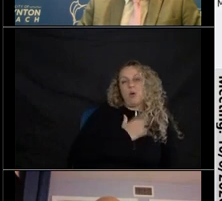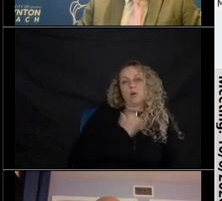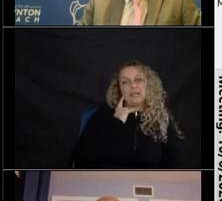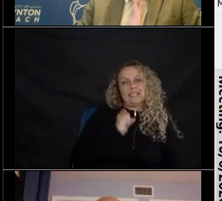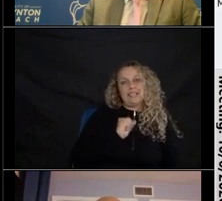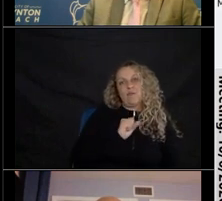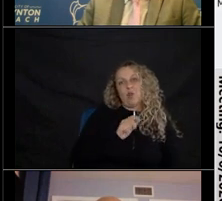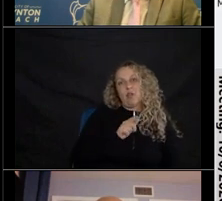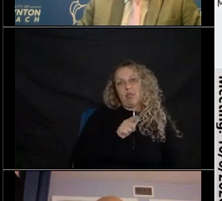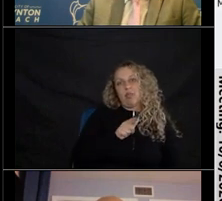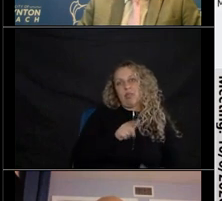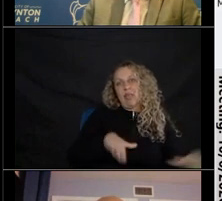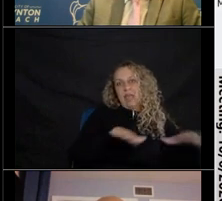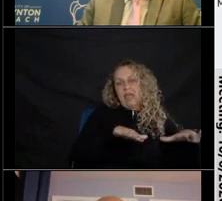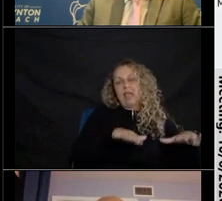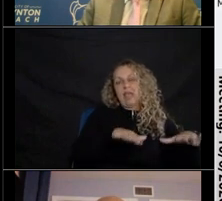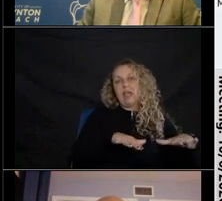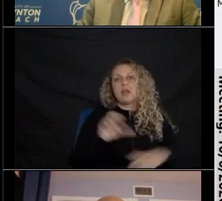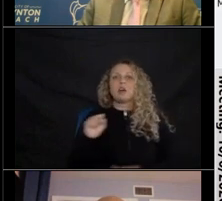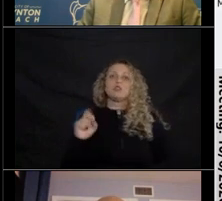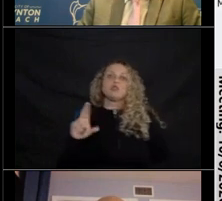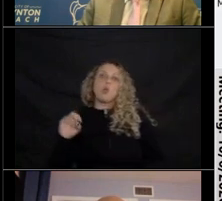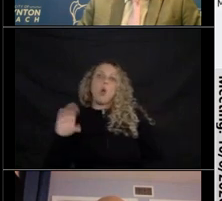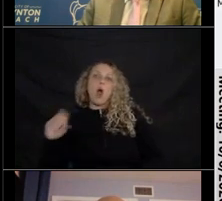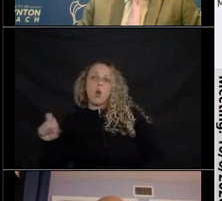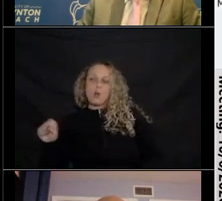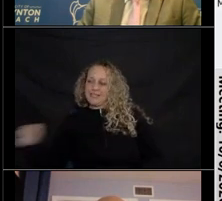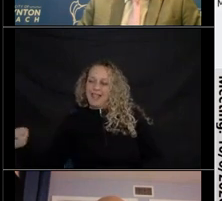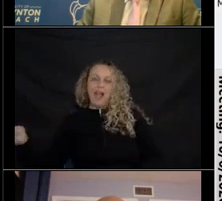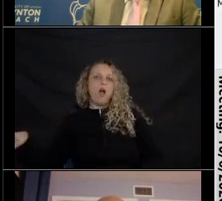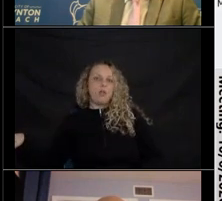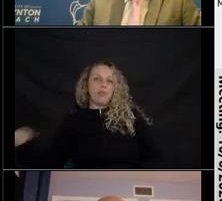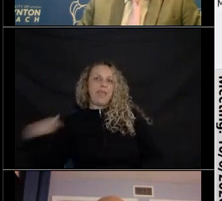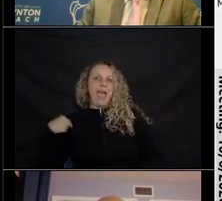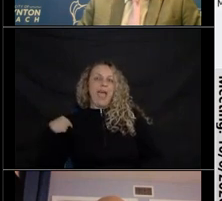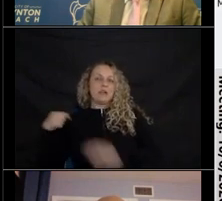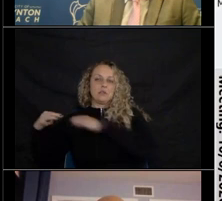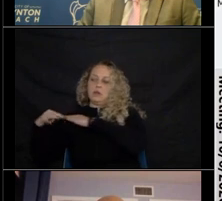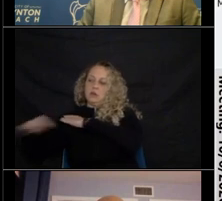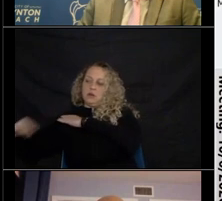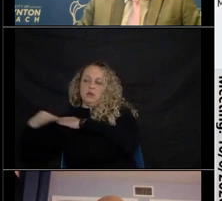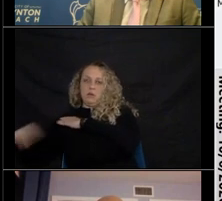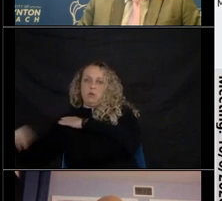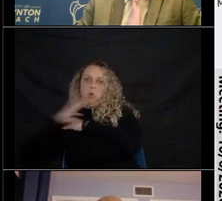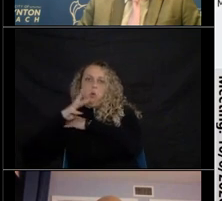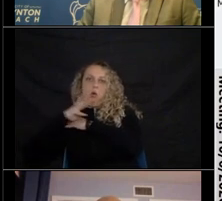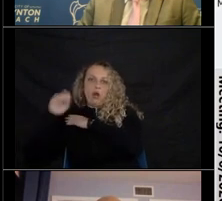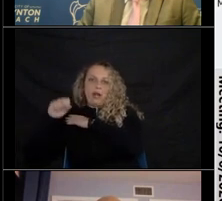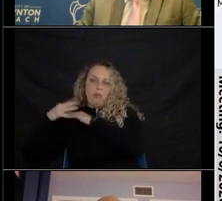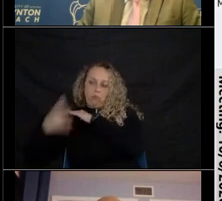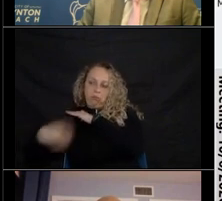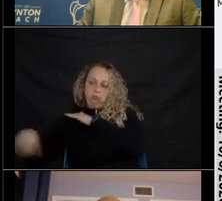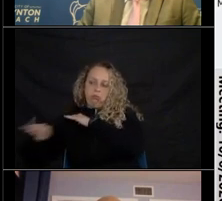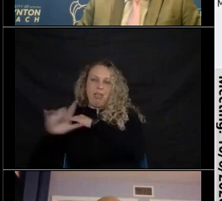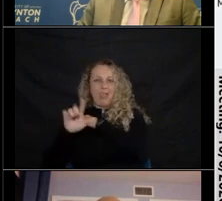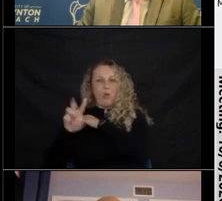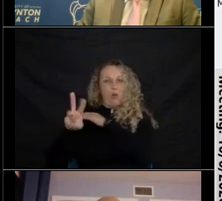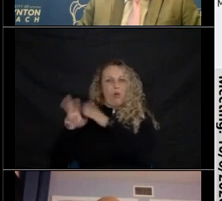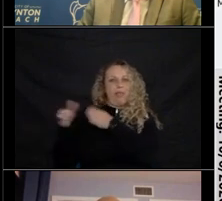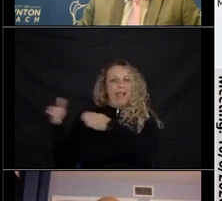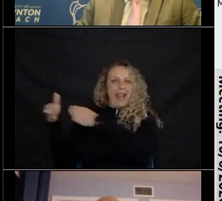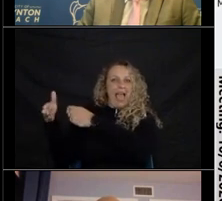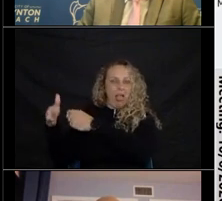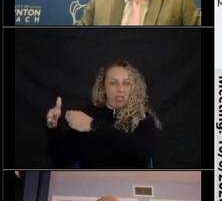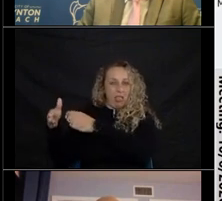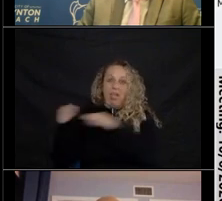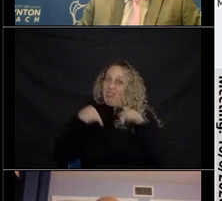know, it's not like Serrano, which is to the south of us, which has an outlet to like a Lake Worth Drainage District canal.